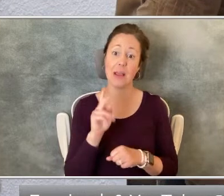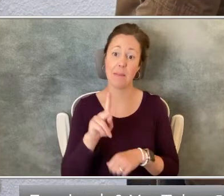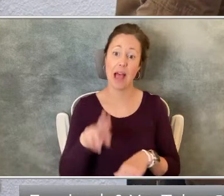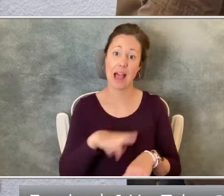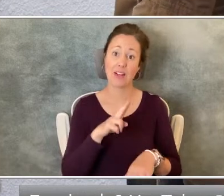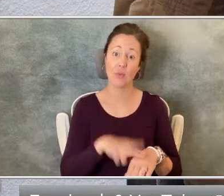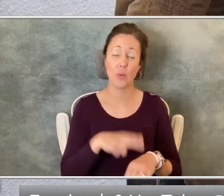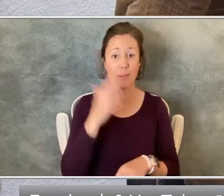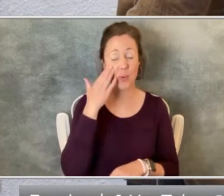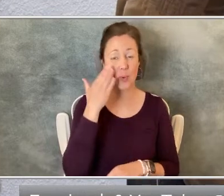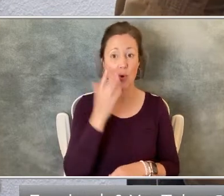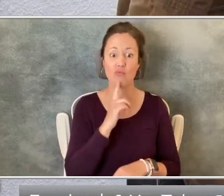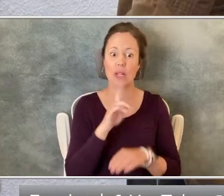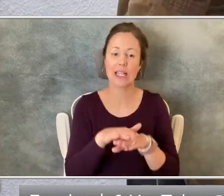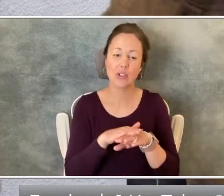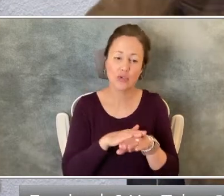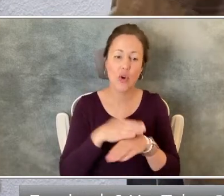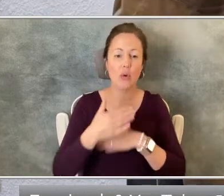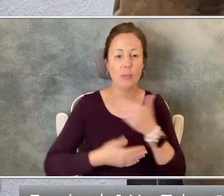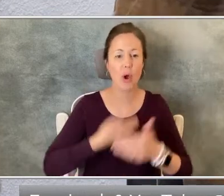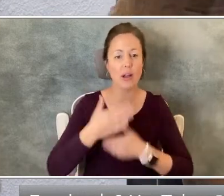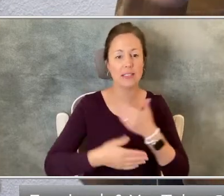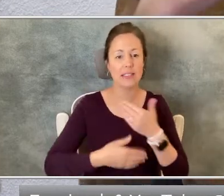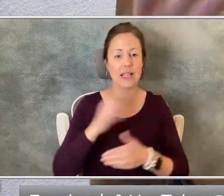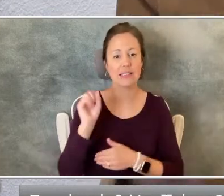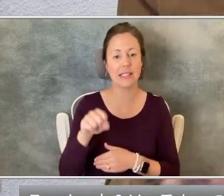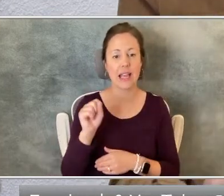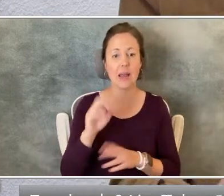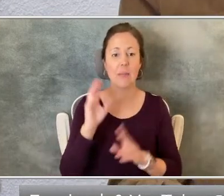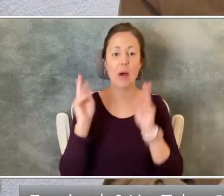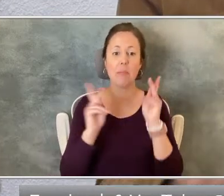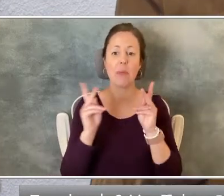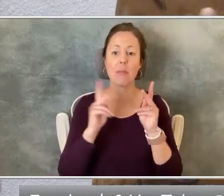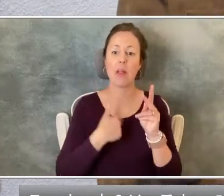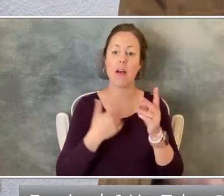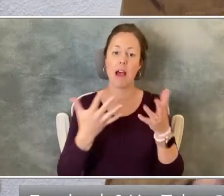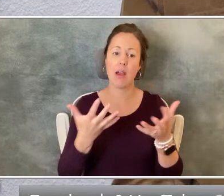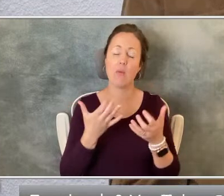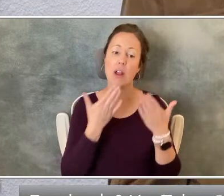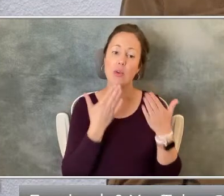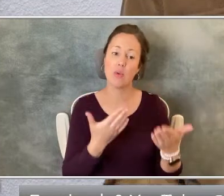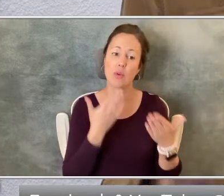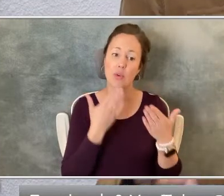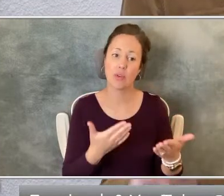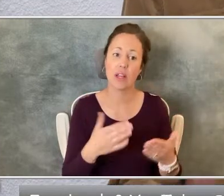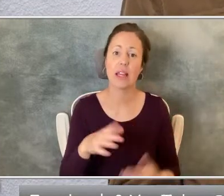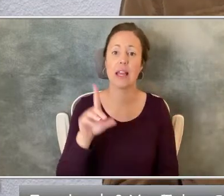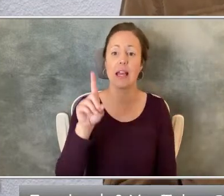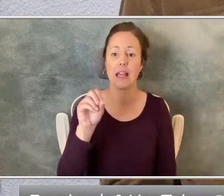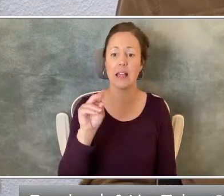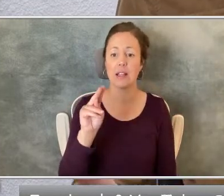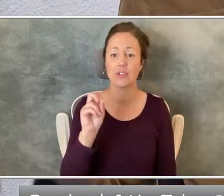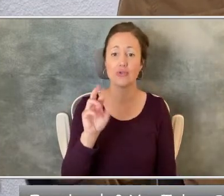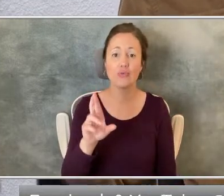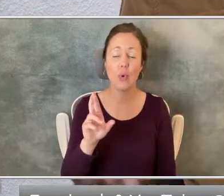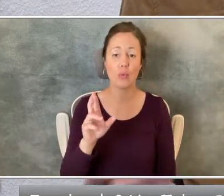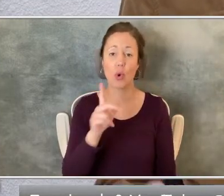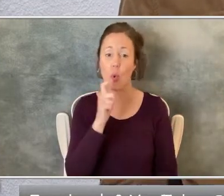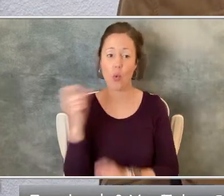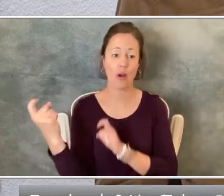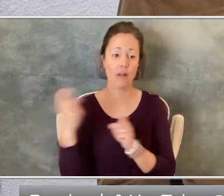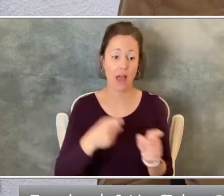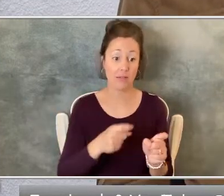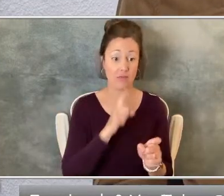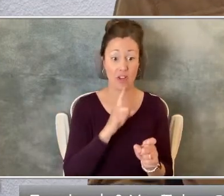process. The people I want to thank is the donor. Without donors, I don't